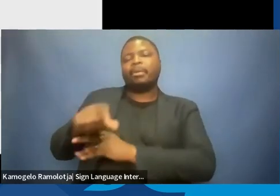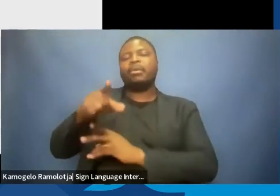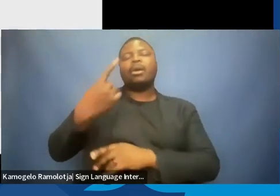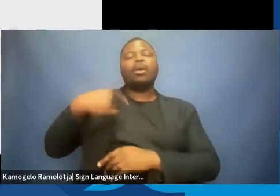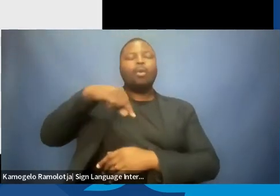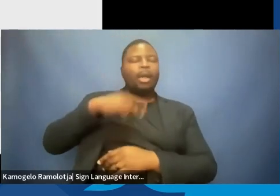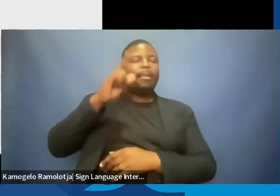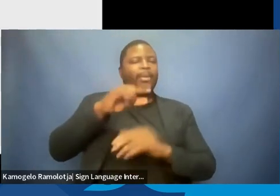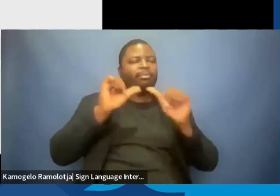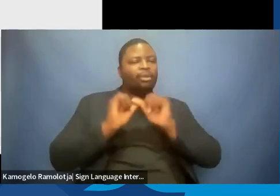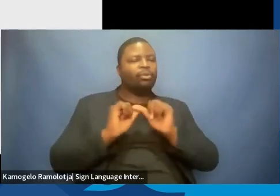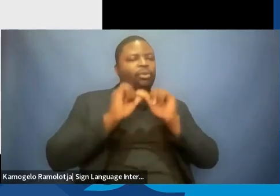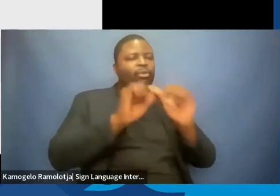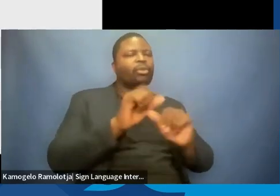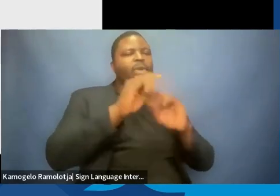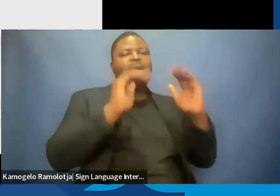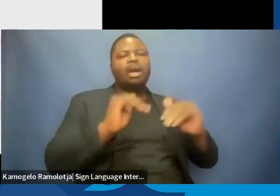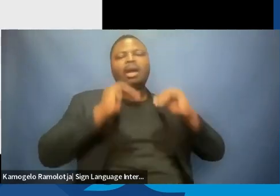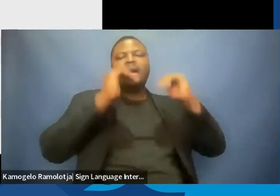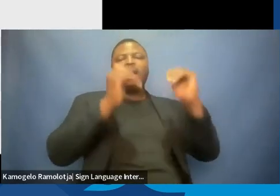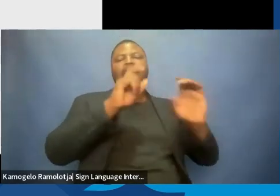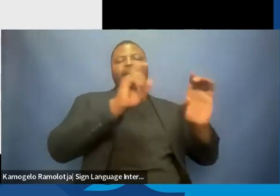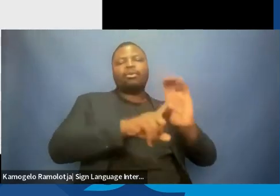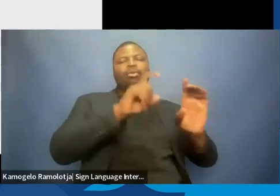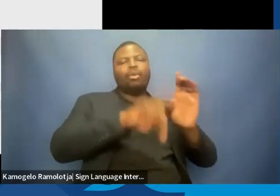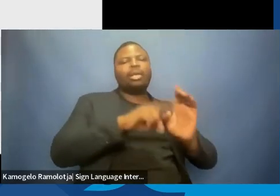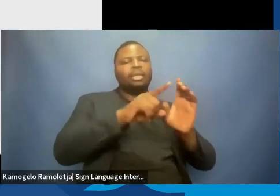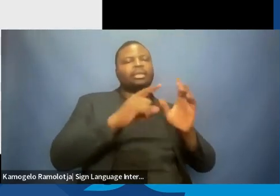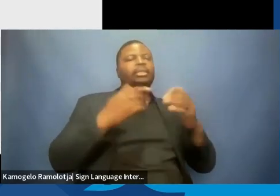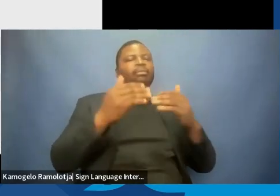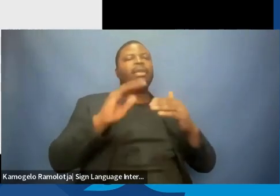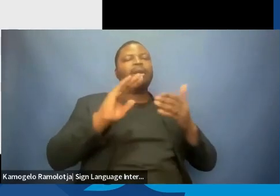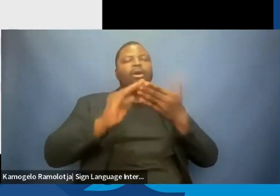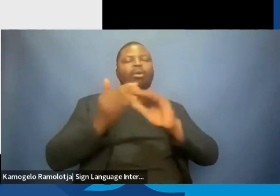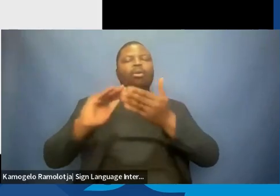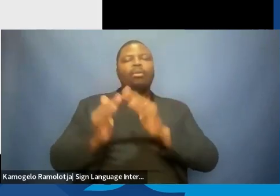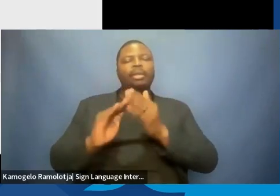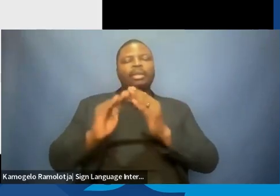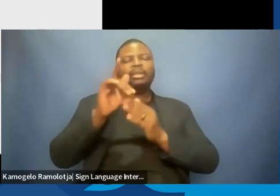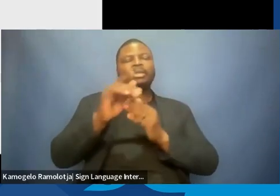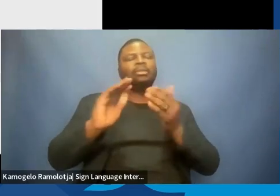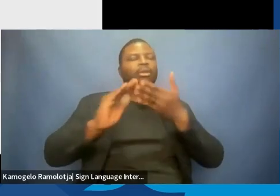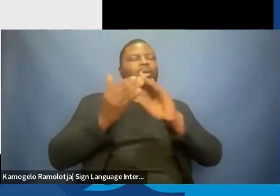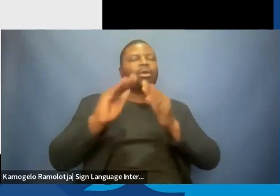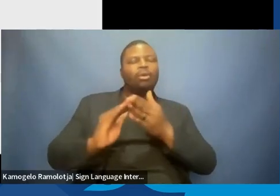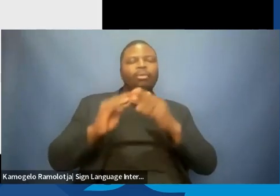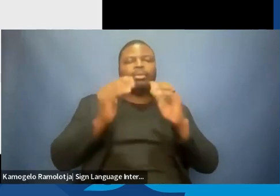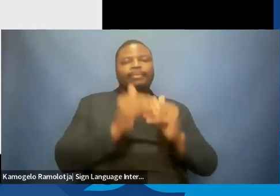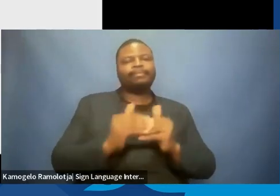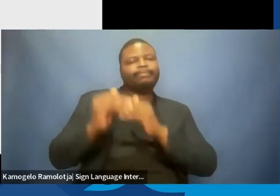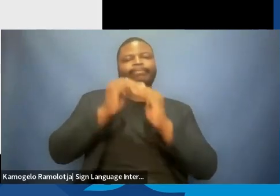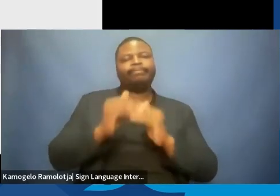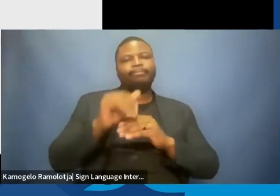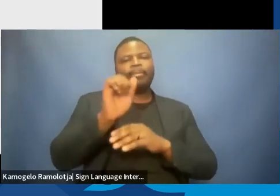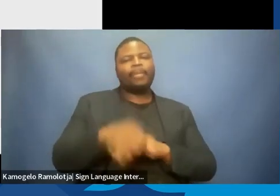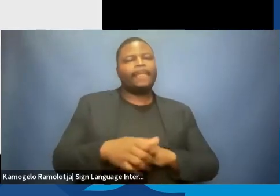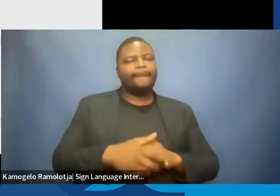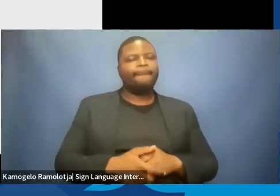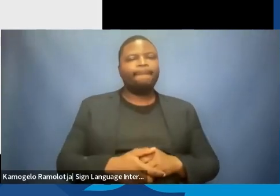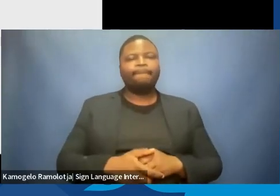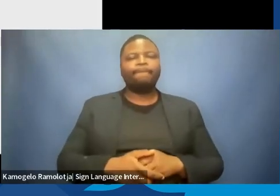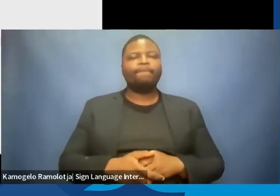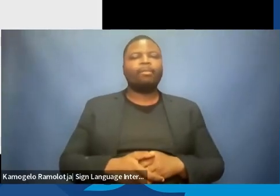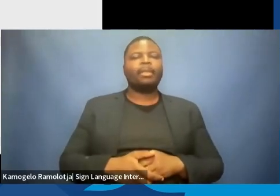of the core investment. And this allows us to do more with less. And we still need to maintain the high